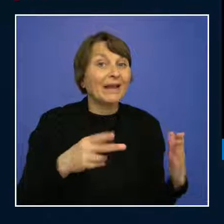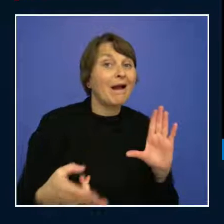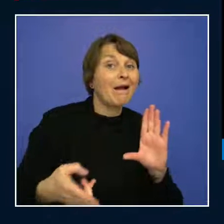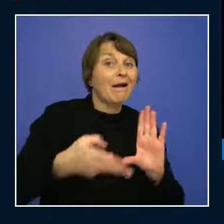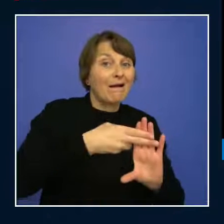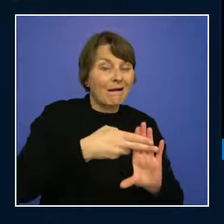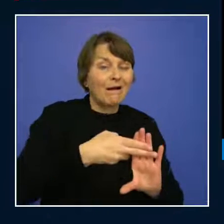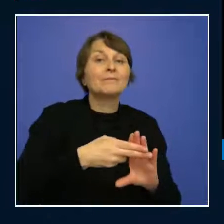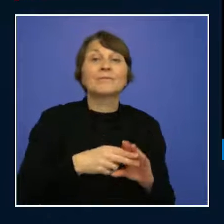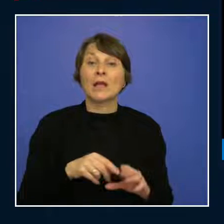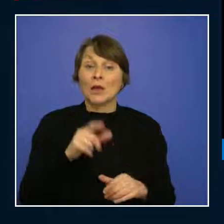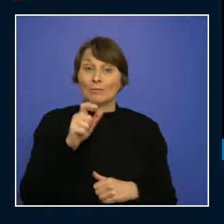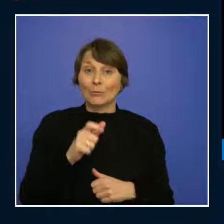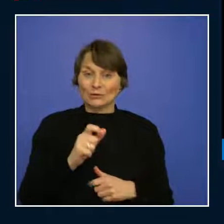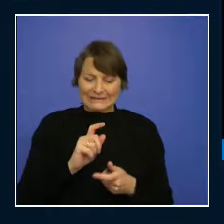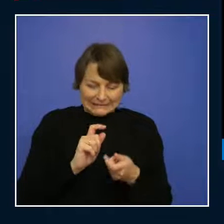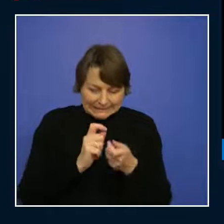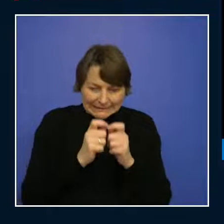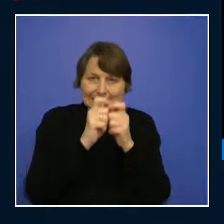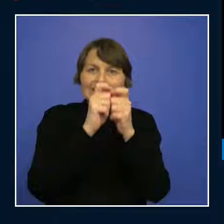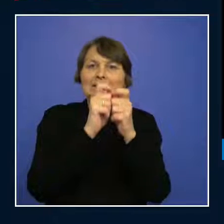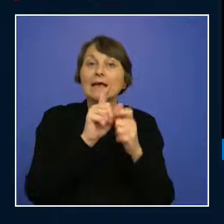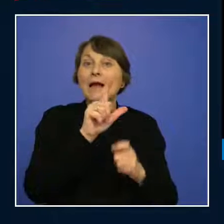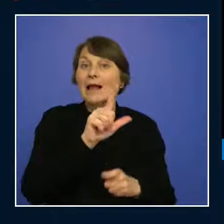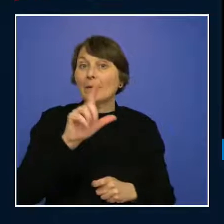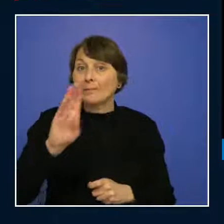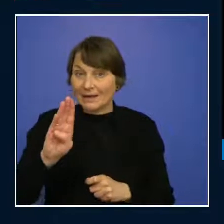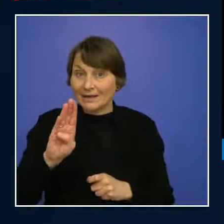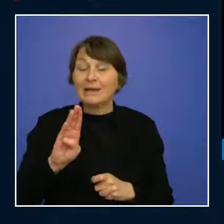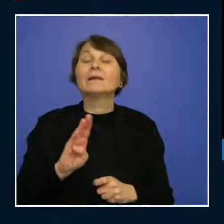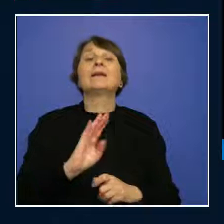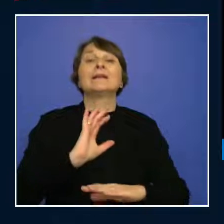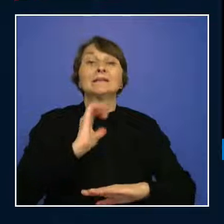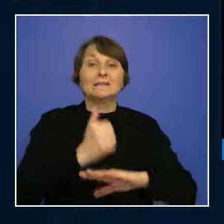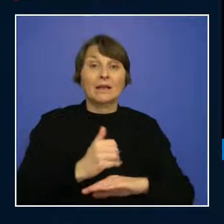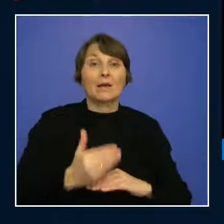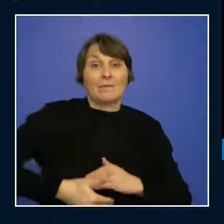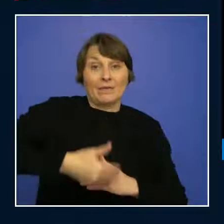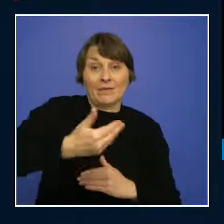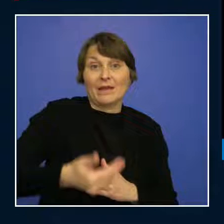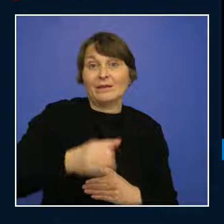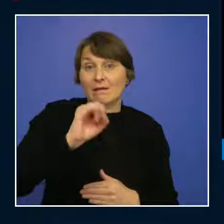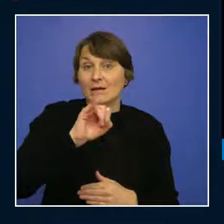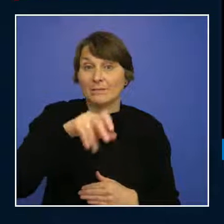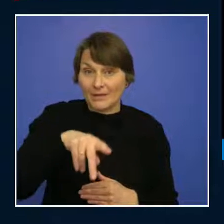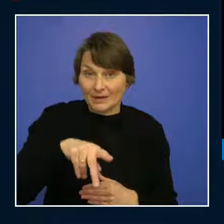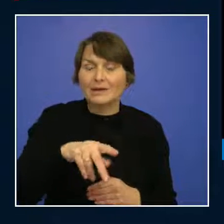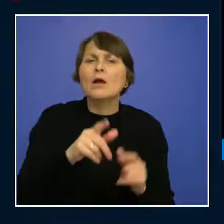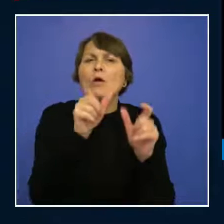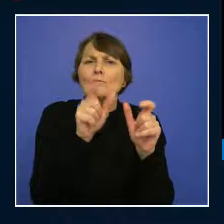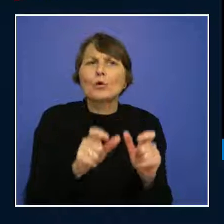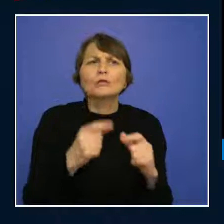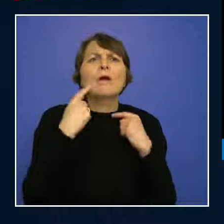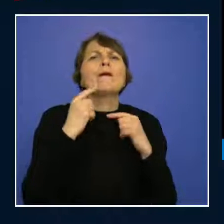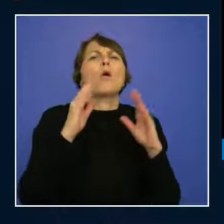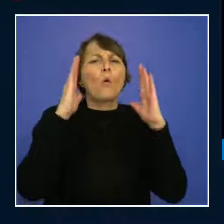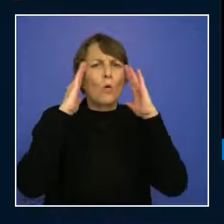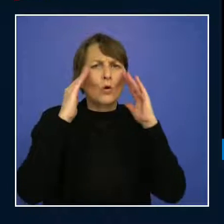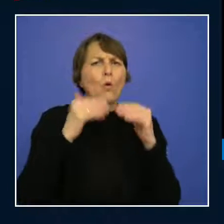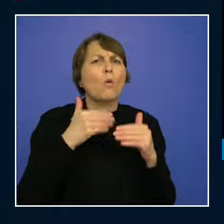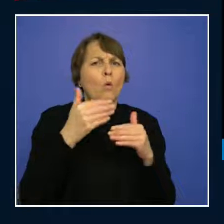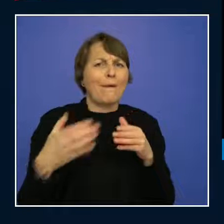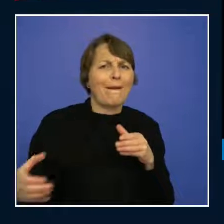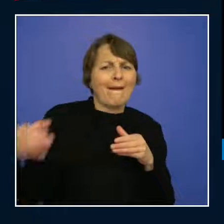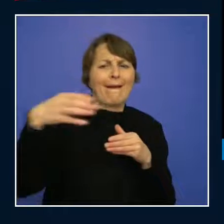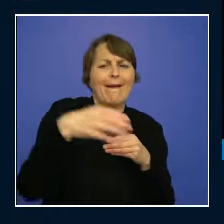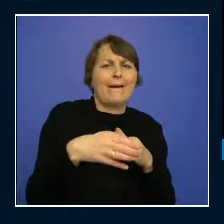can again just set up the IP addresses, and as soon as the person who is in charge of creating those virtual machines or the virtual machine scale sets does